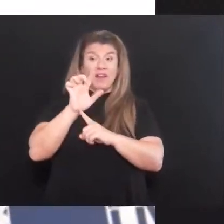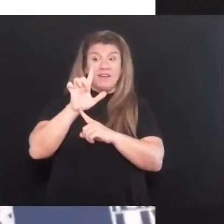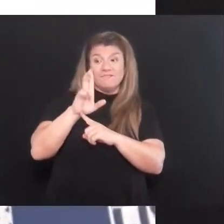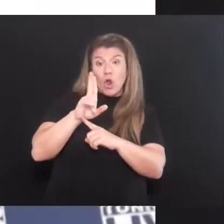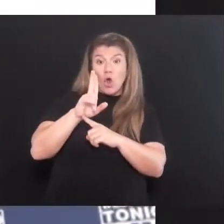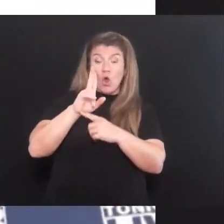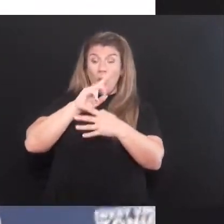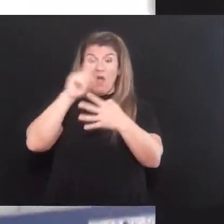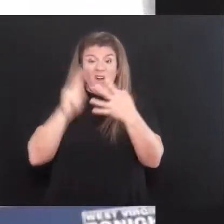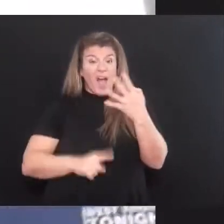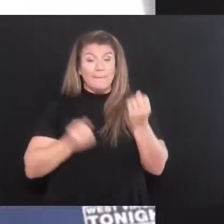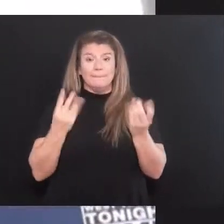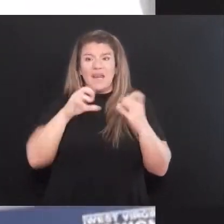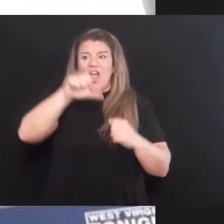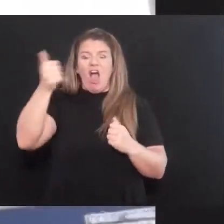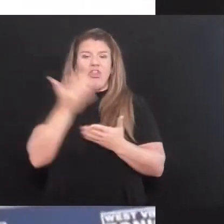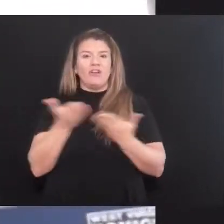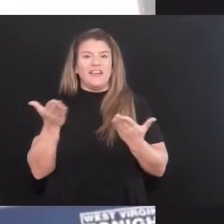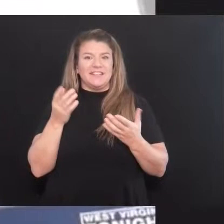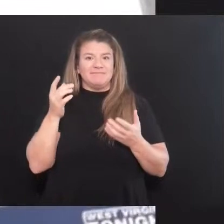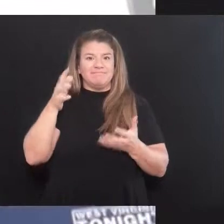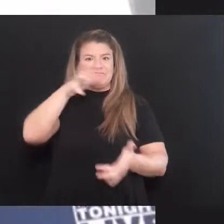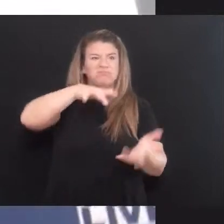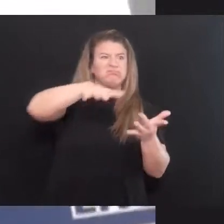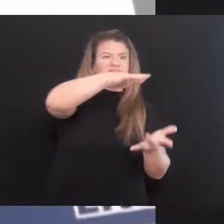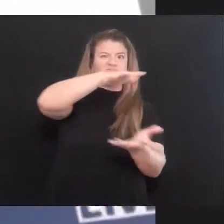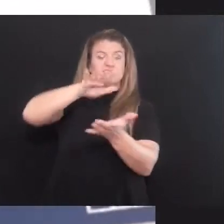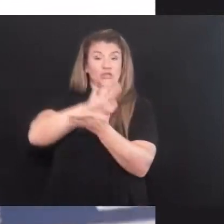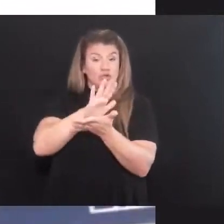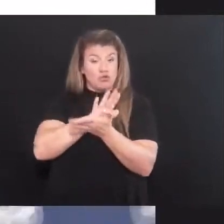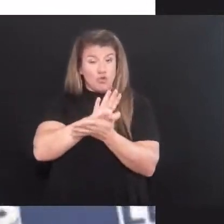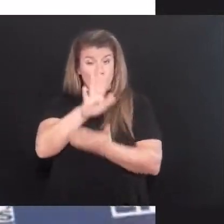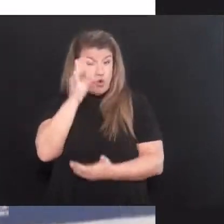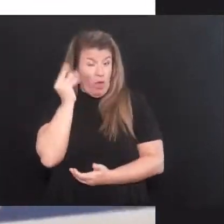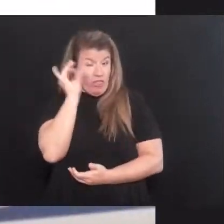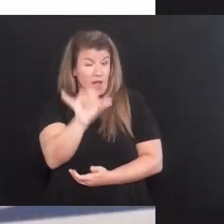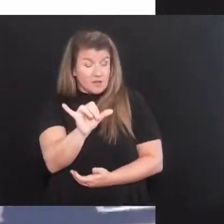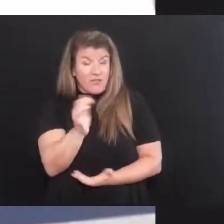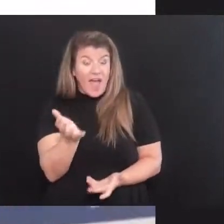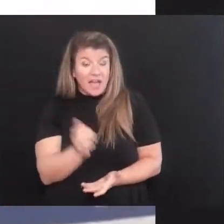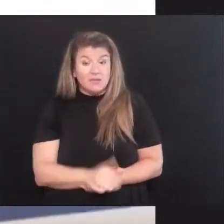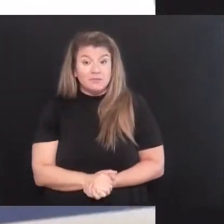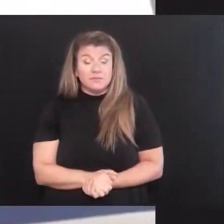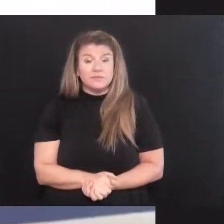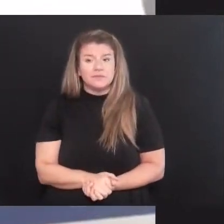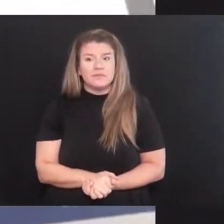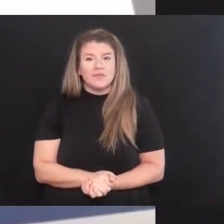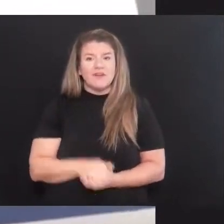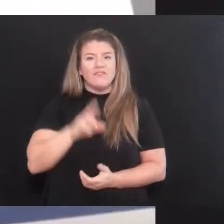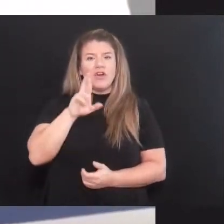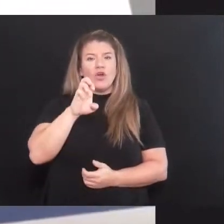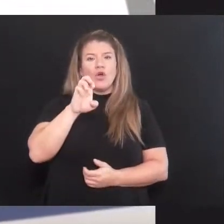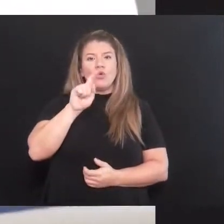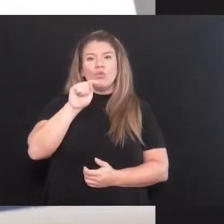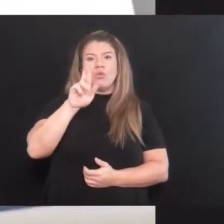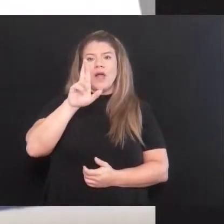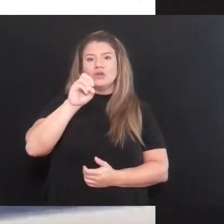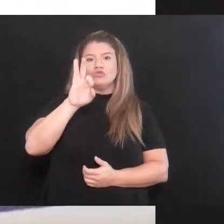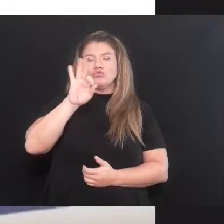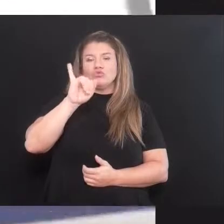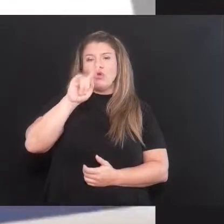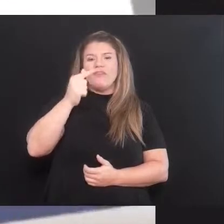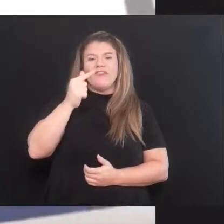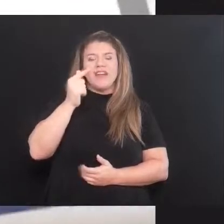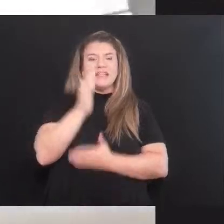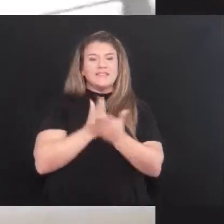other airborne illnesses in schools. And I'm wondering what your thoughts are, or anyone else's, on retrofitting some of the schools and improving the